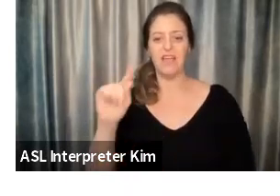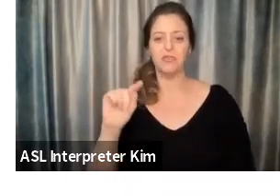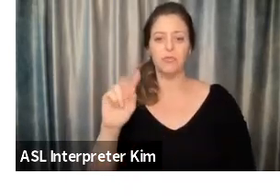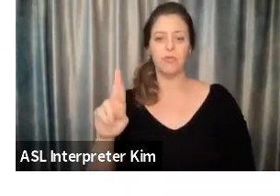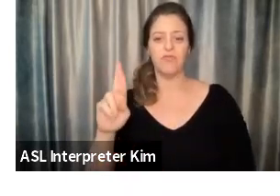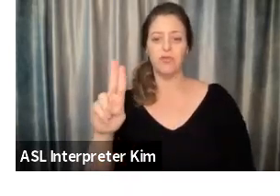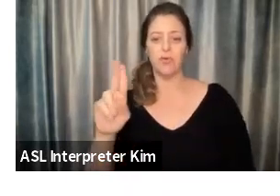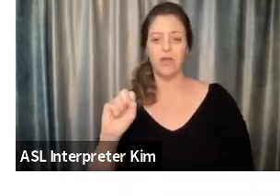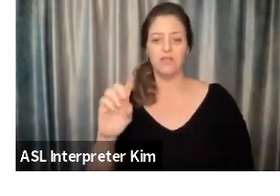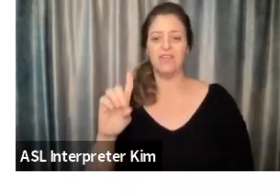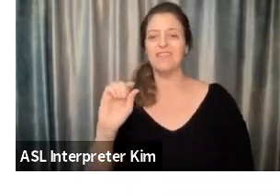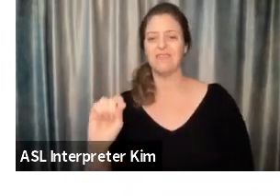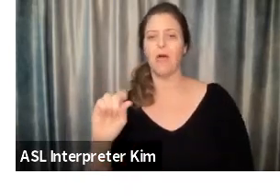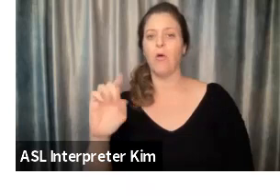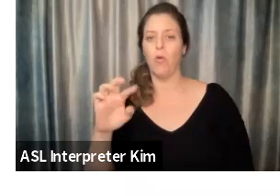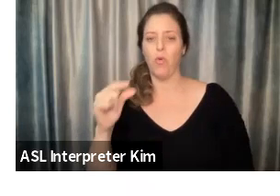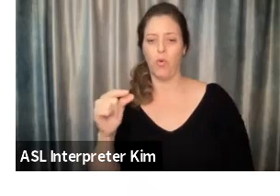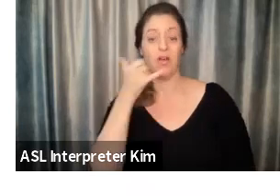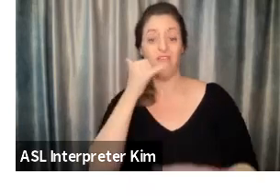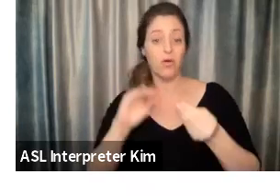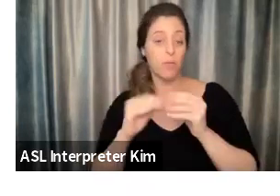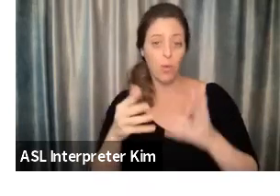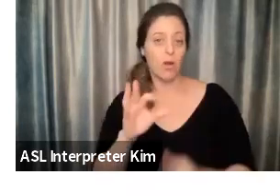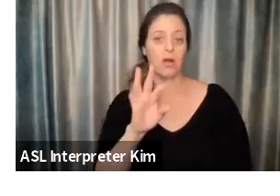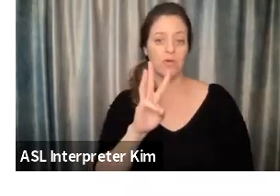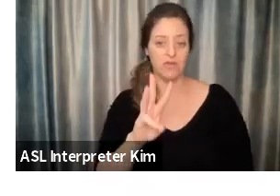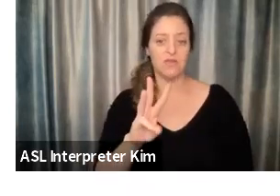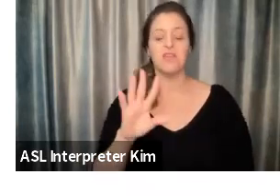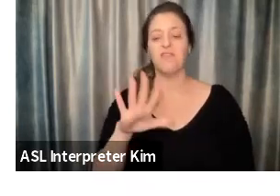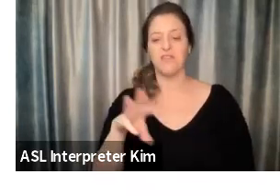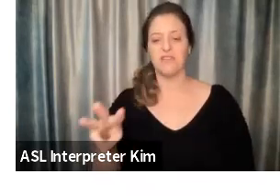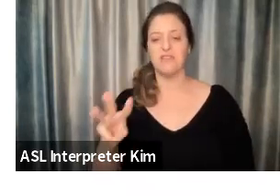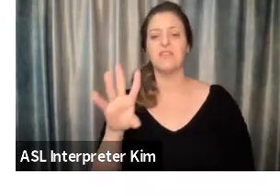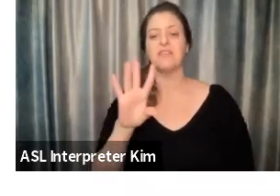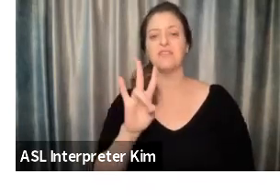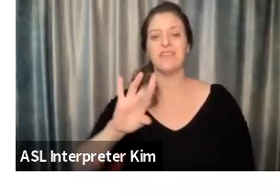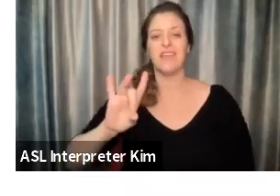service@twinriversusd.org. And our phone number for that would be 566-7801.